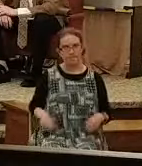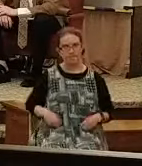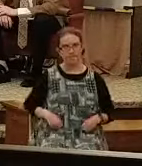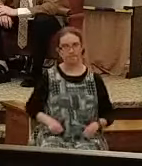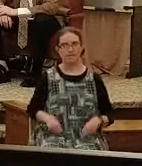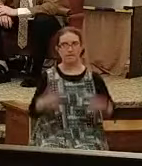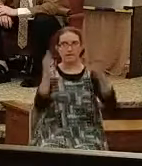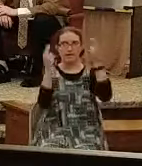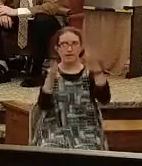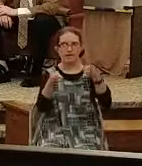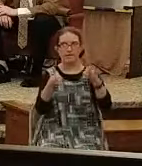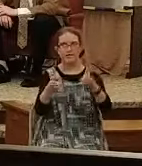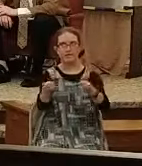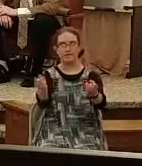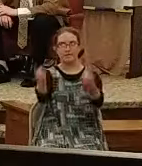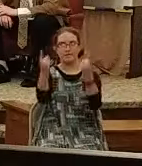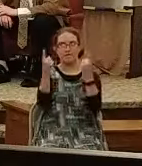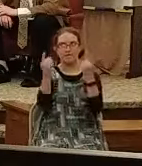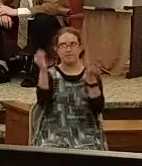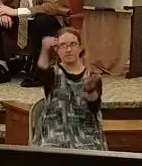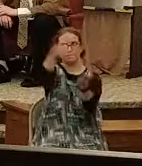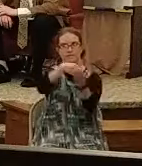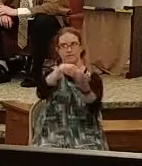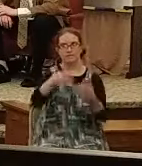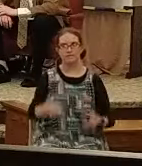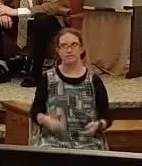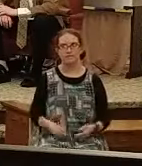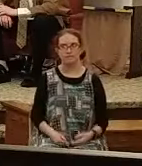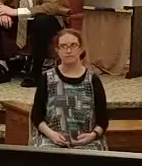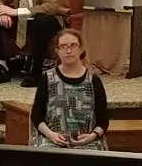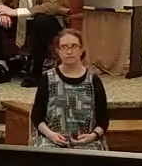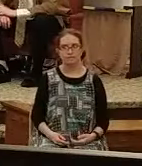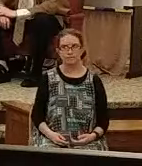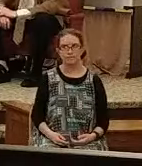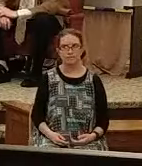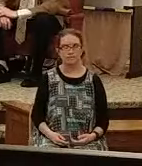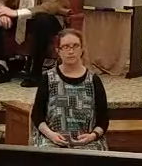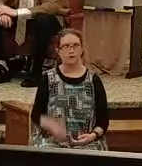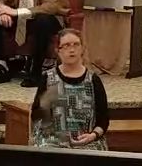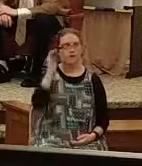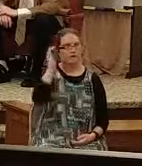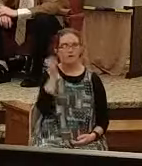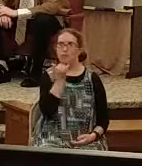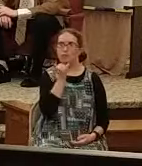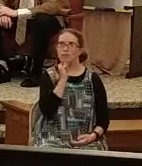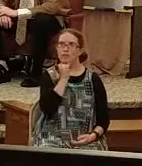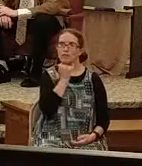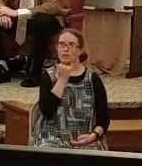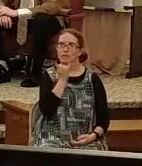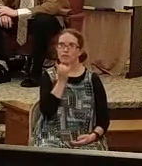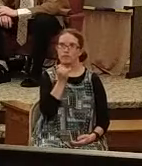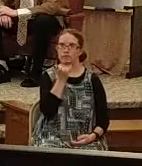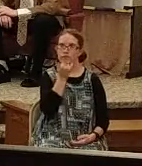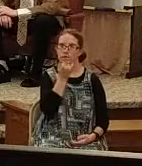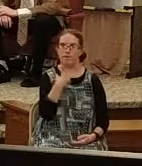And what happens when he comes back and you've been listening to the wrong voices?